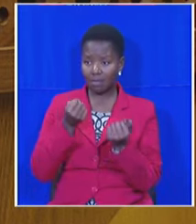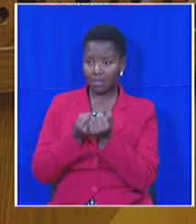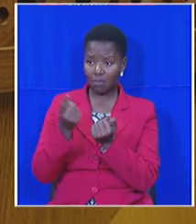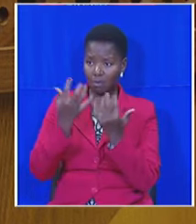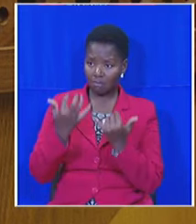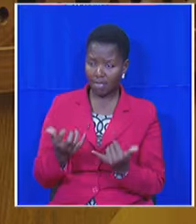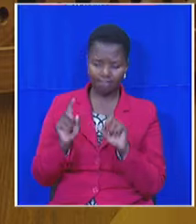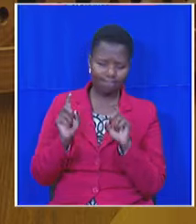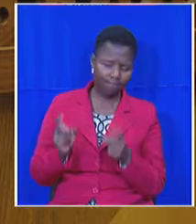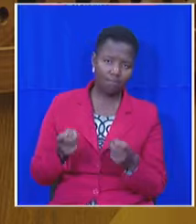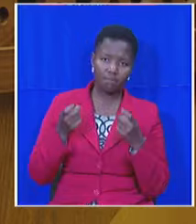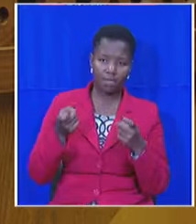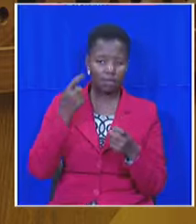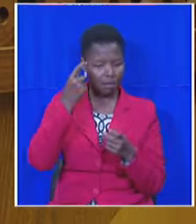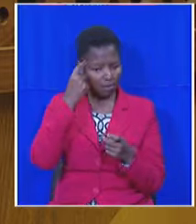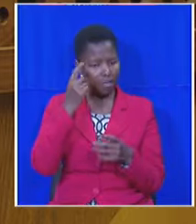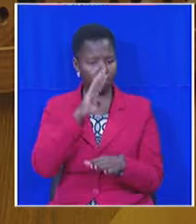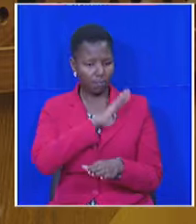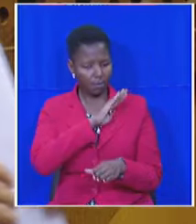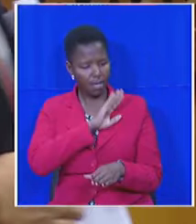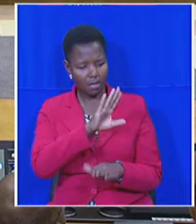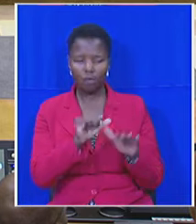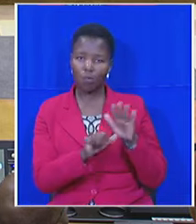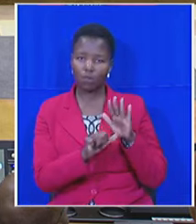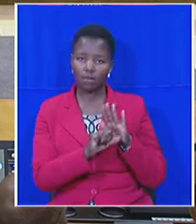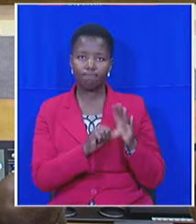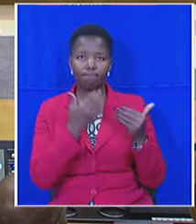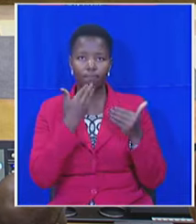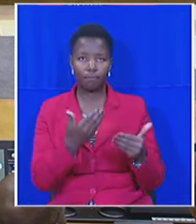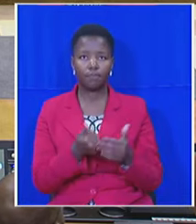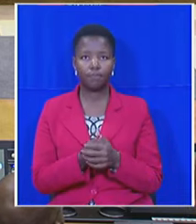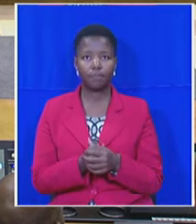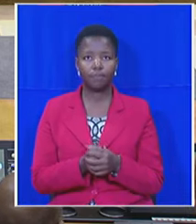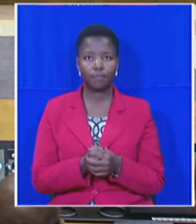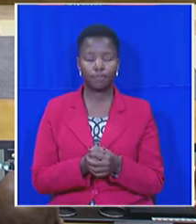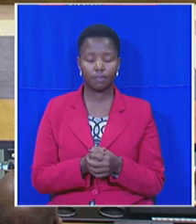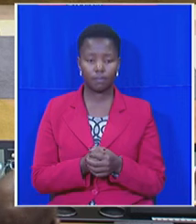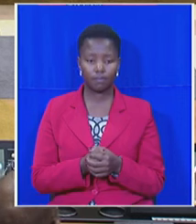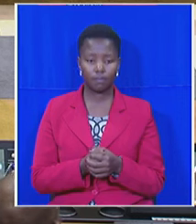budget in the best interest of our troops. I thank you. Thank you.